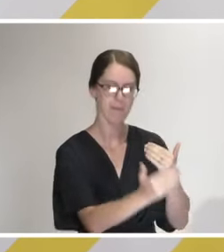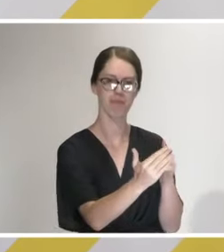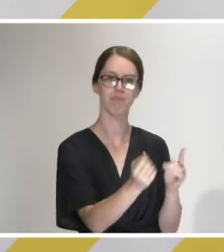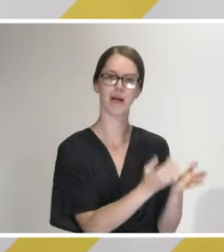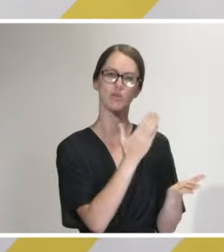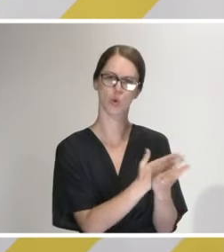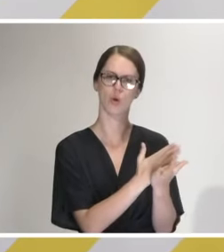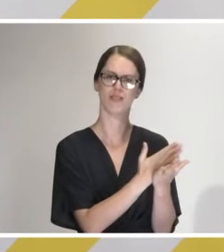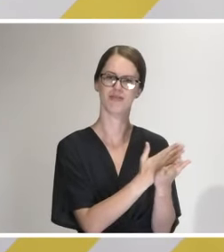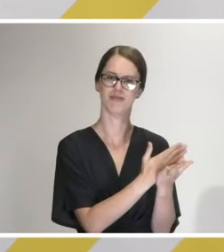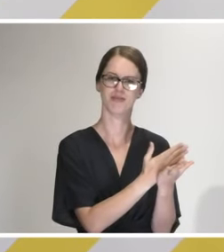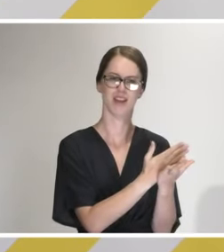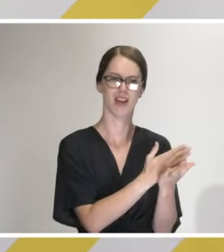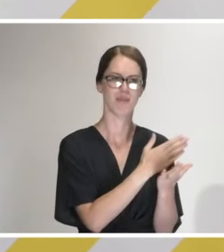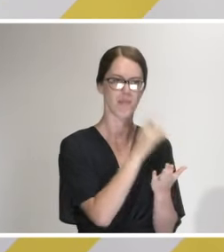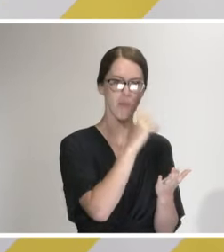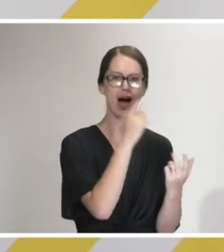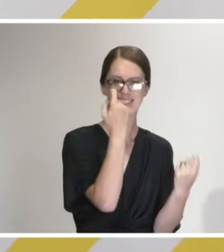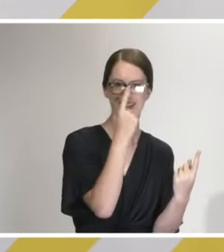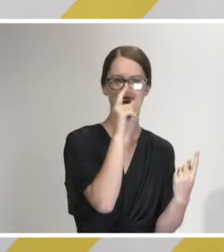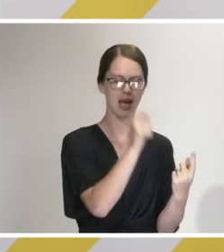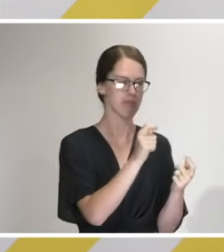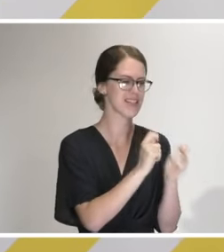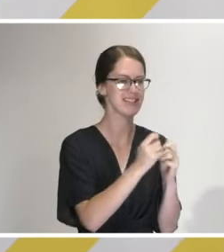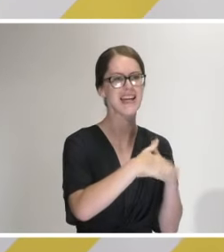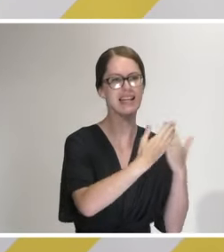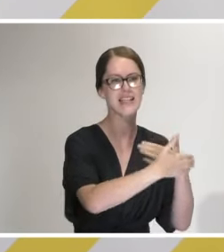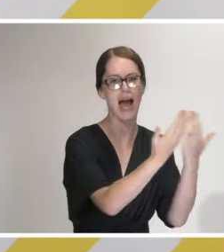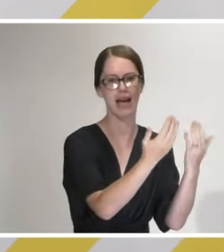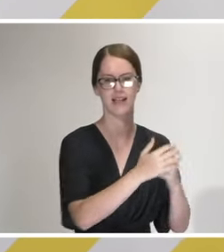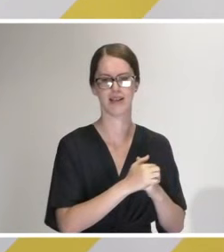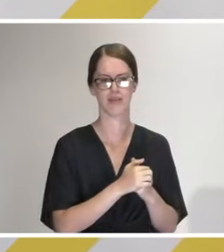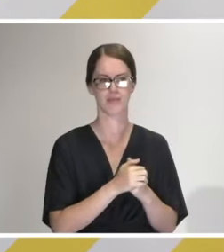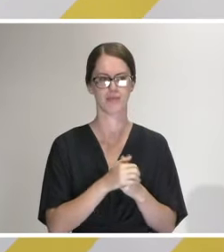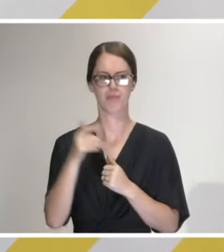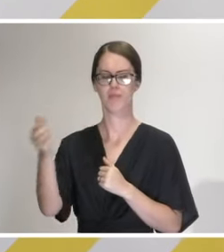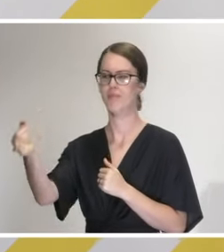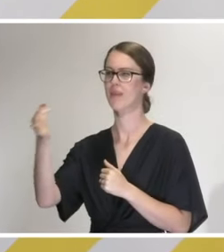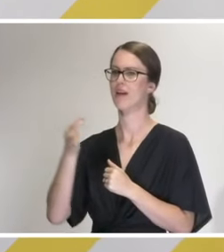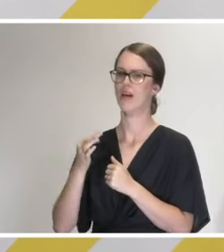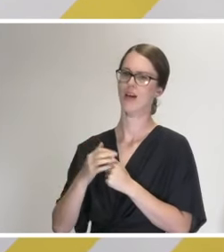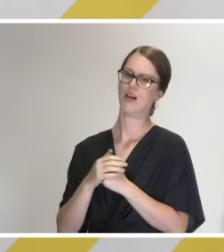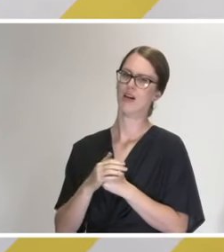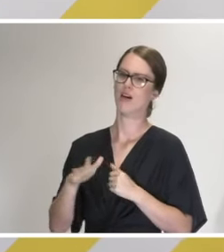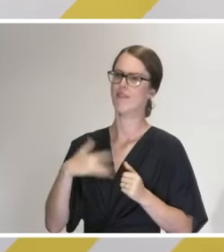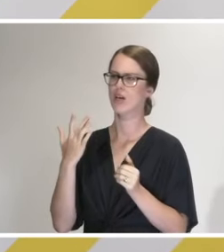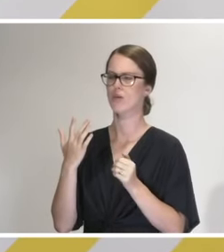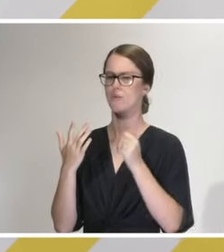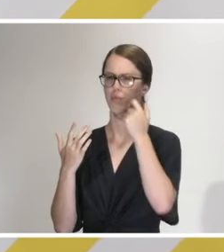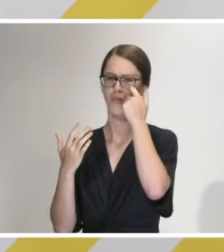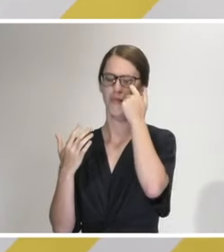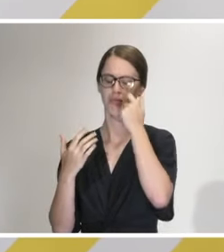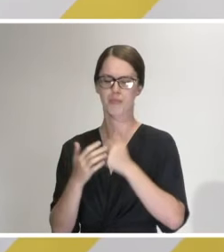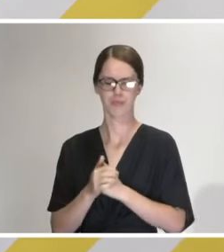clear availability of testing right through the week on each day of the week. How likely is it that New Zealanders will